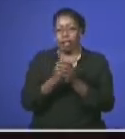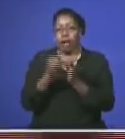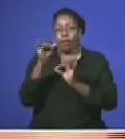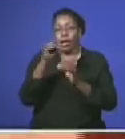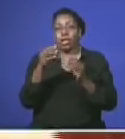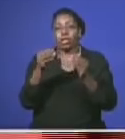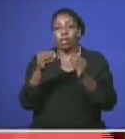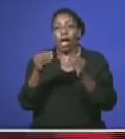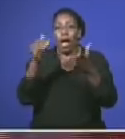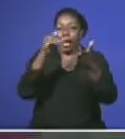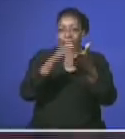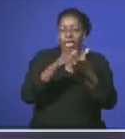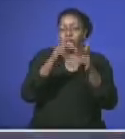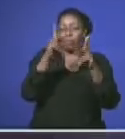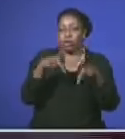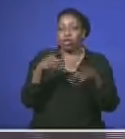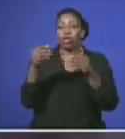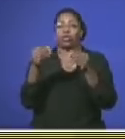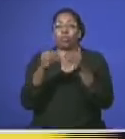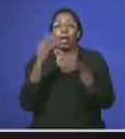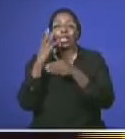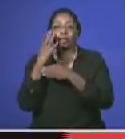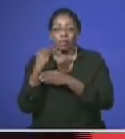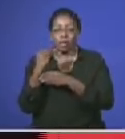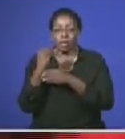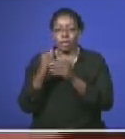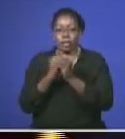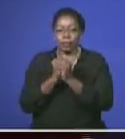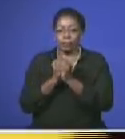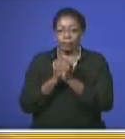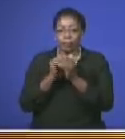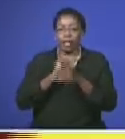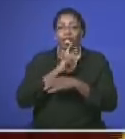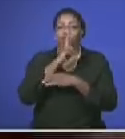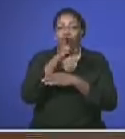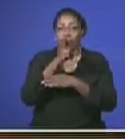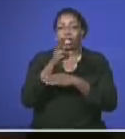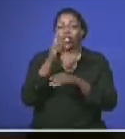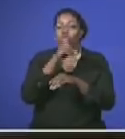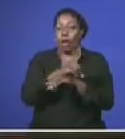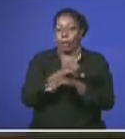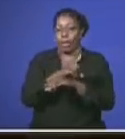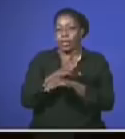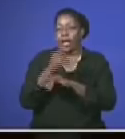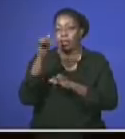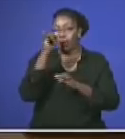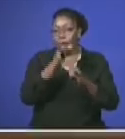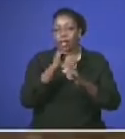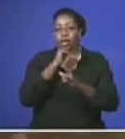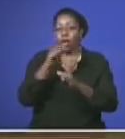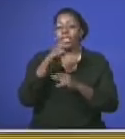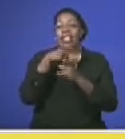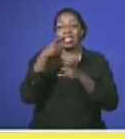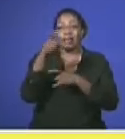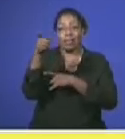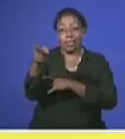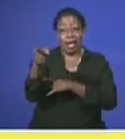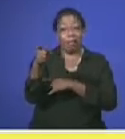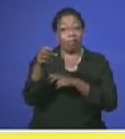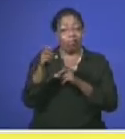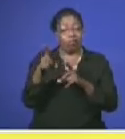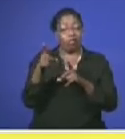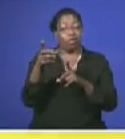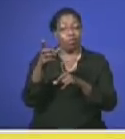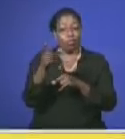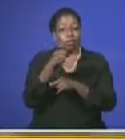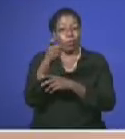more experienced than me. So I have to be more aggressive than them and really dominate in the fight so that I don't give them a chance to get their game and